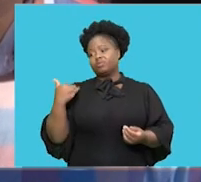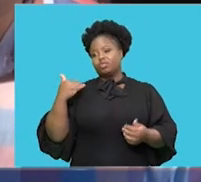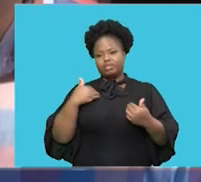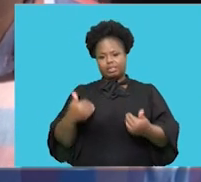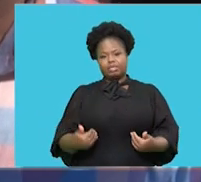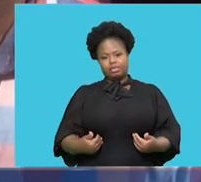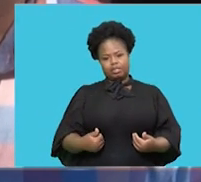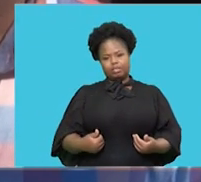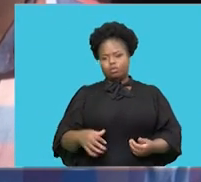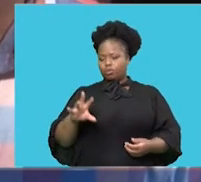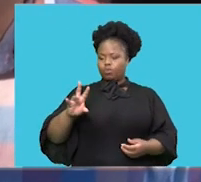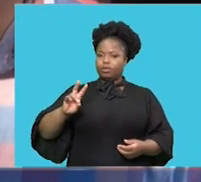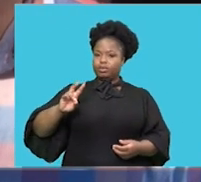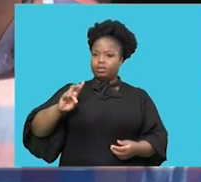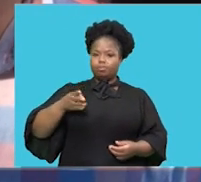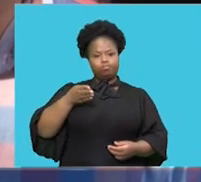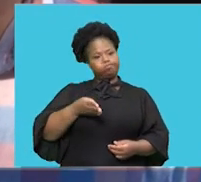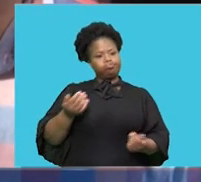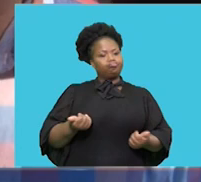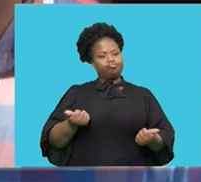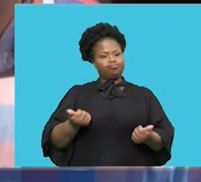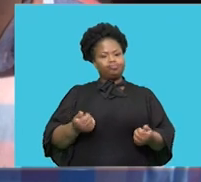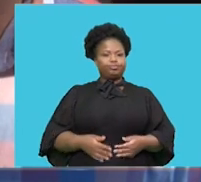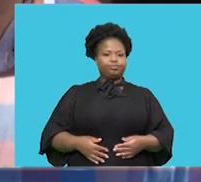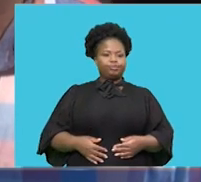On this Wednesday we were already